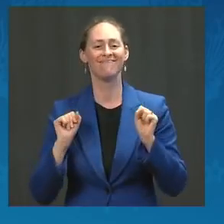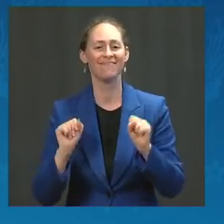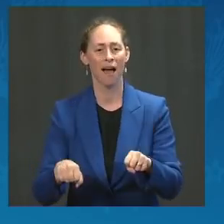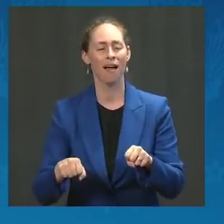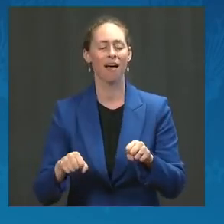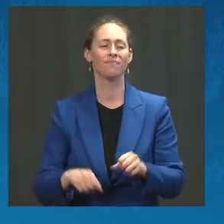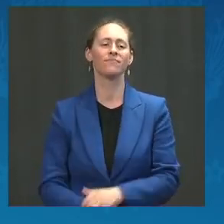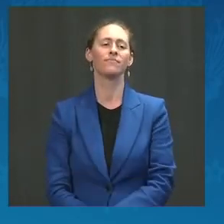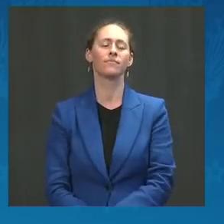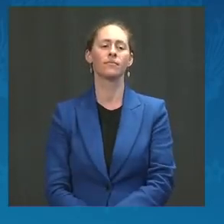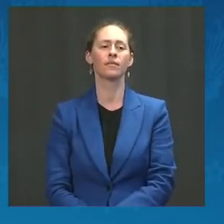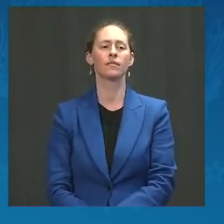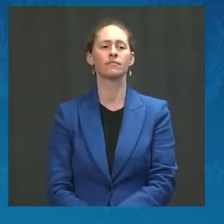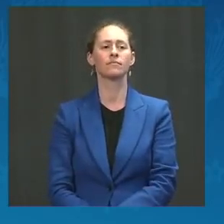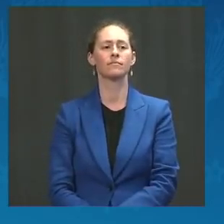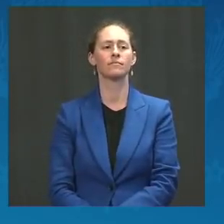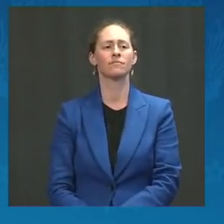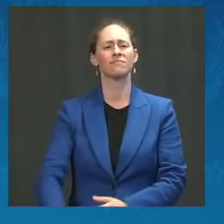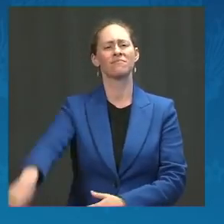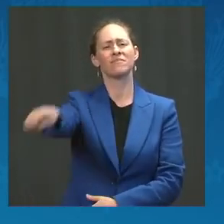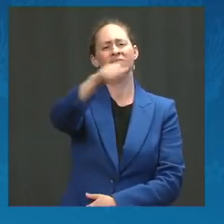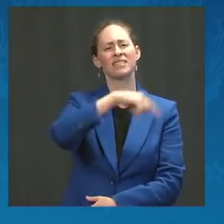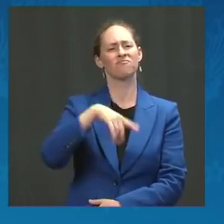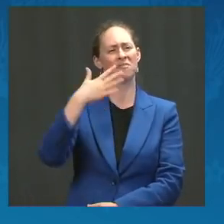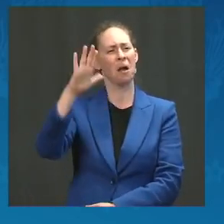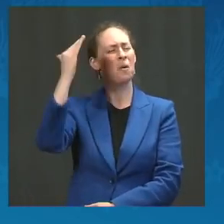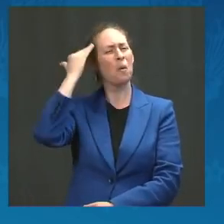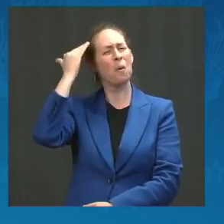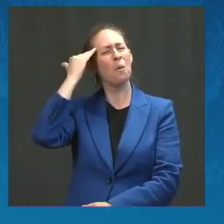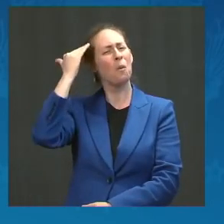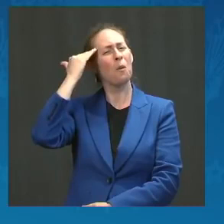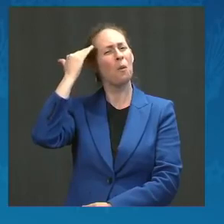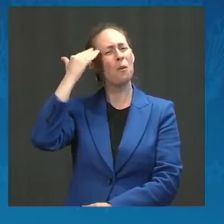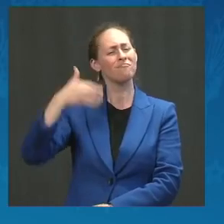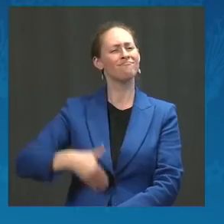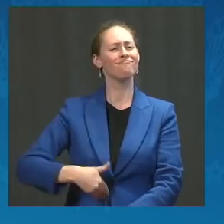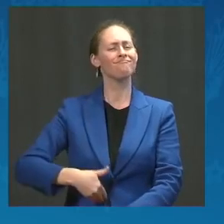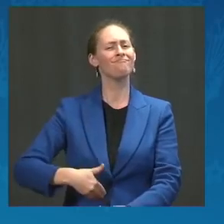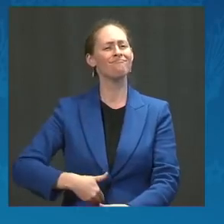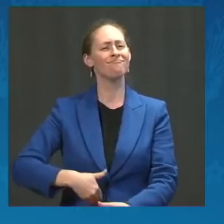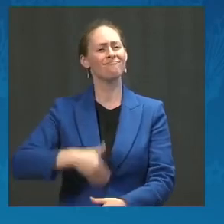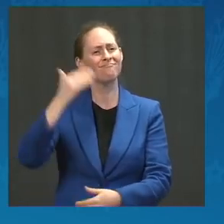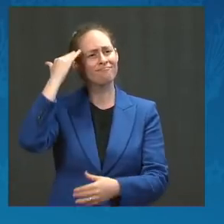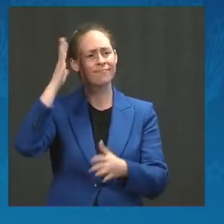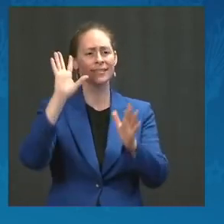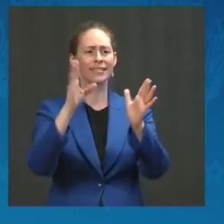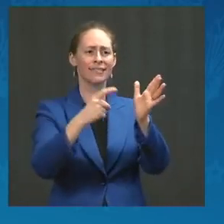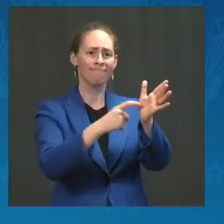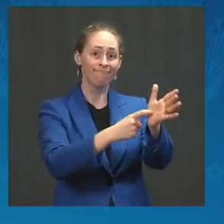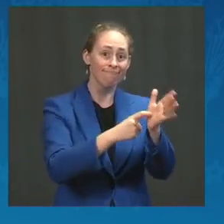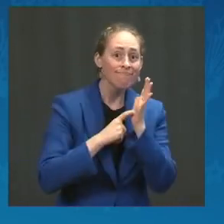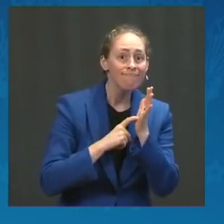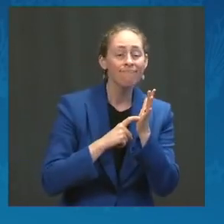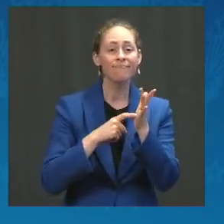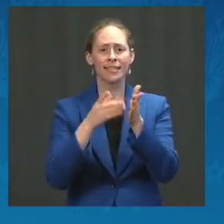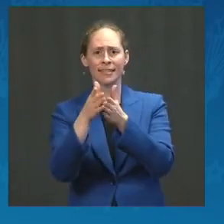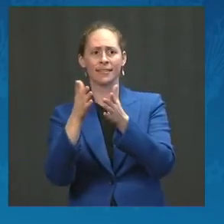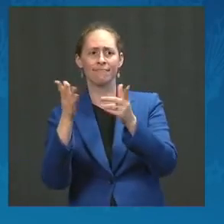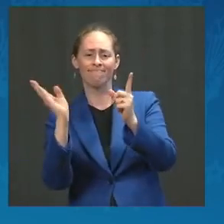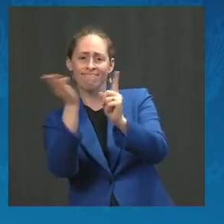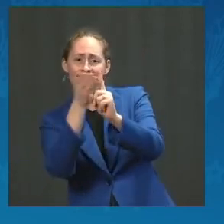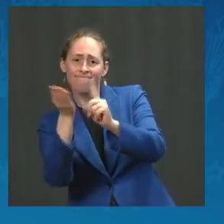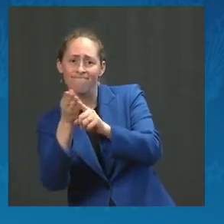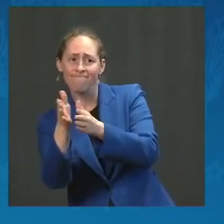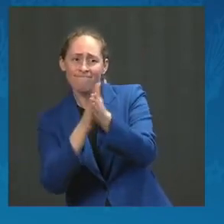We all know that in our gut. With incentives and mandates, we can make a huge difference and save a lot of